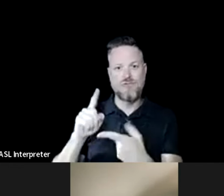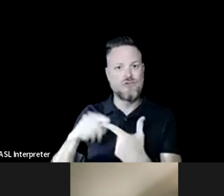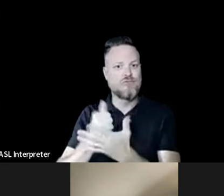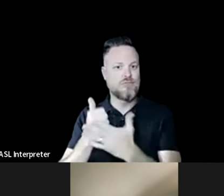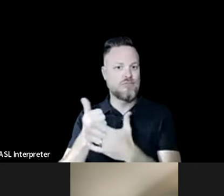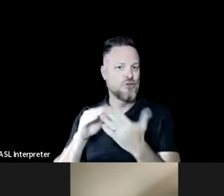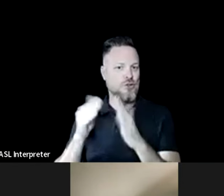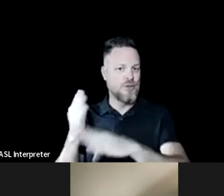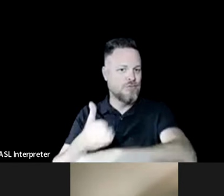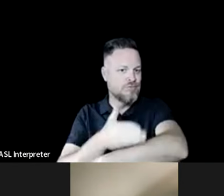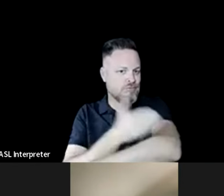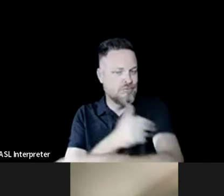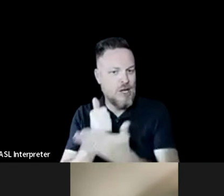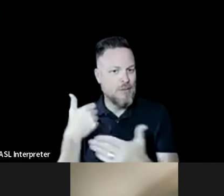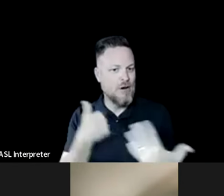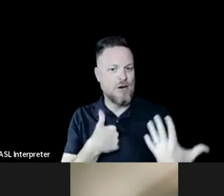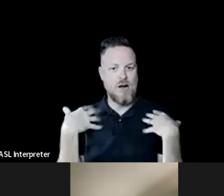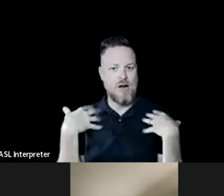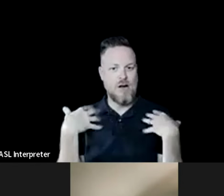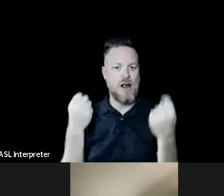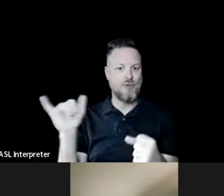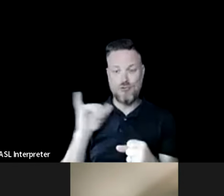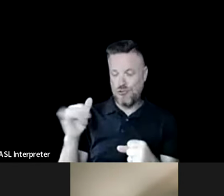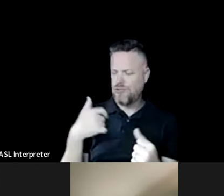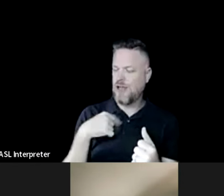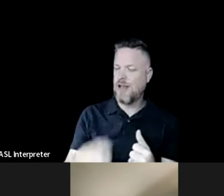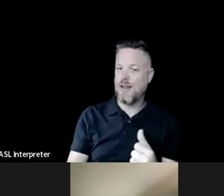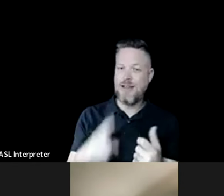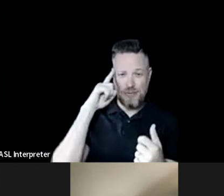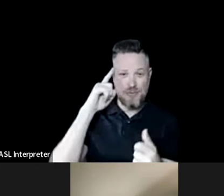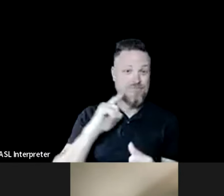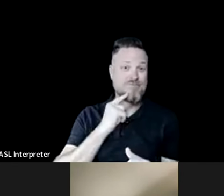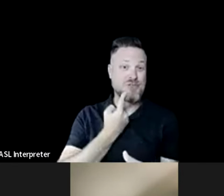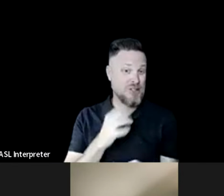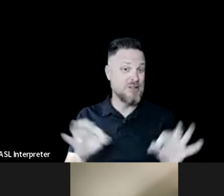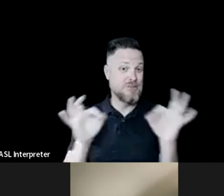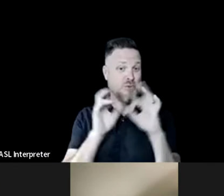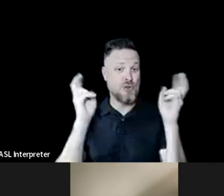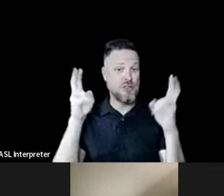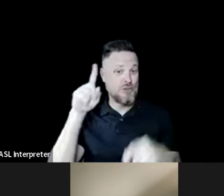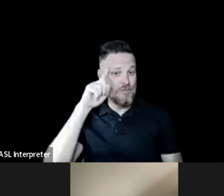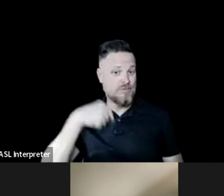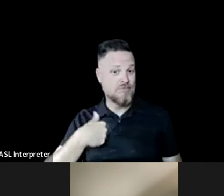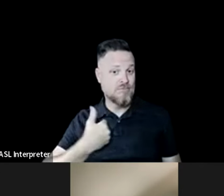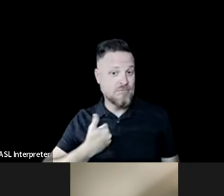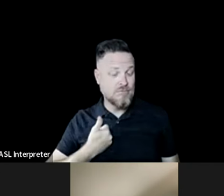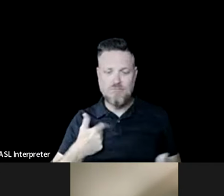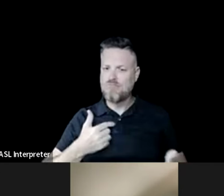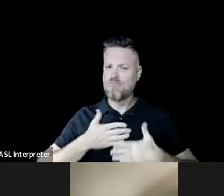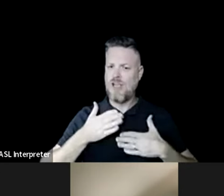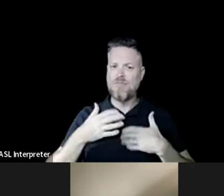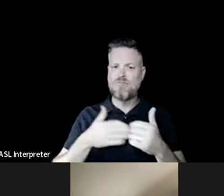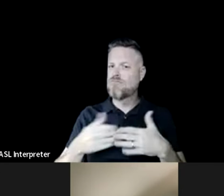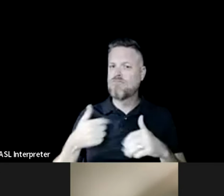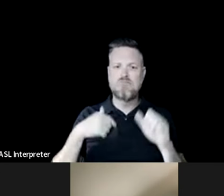and the health of our communities is also something that I take very seriously, and I'm excited to do what I